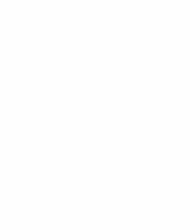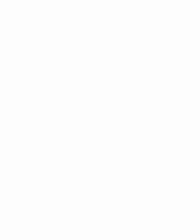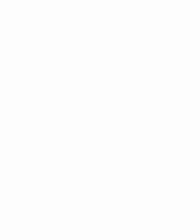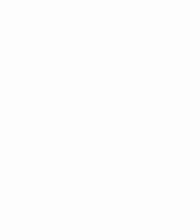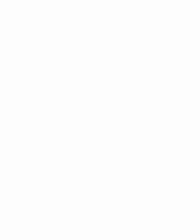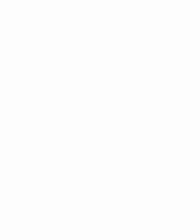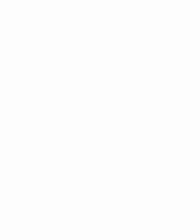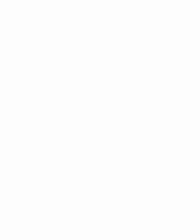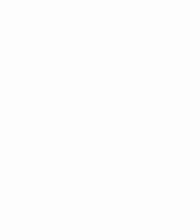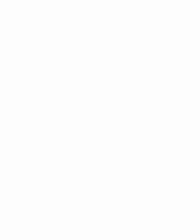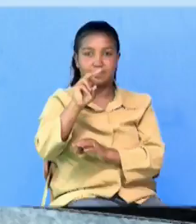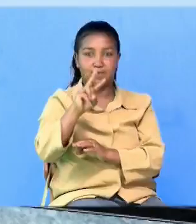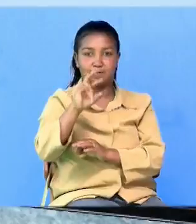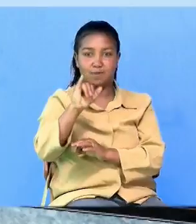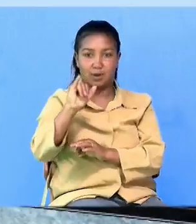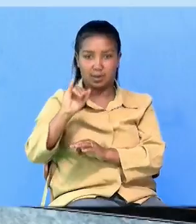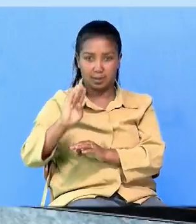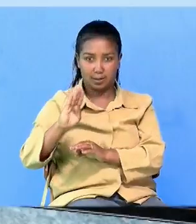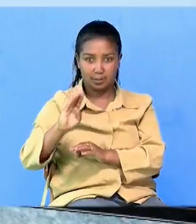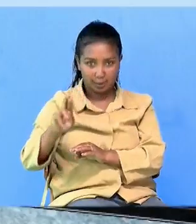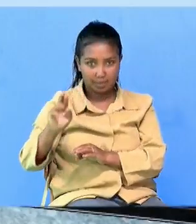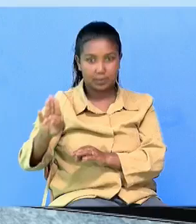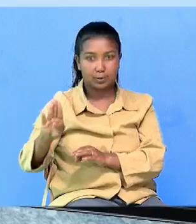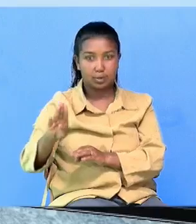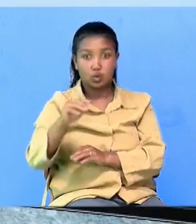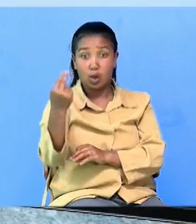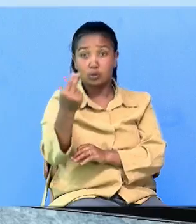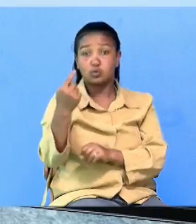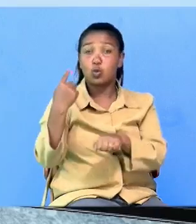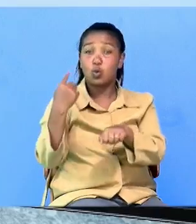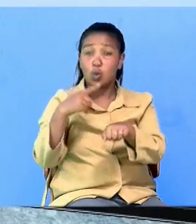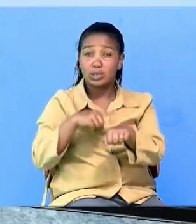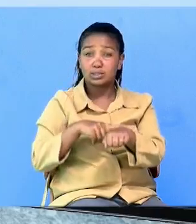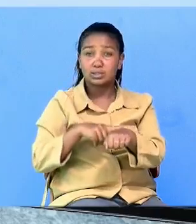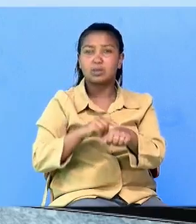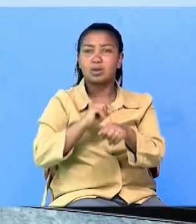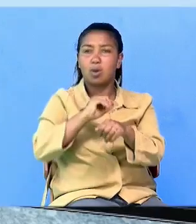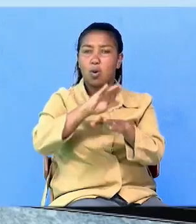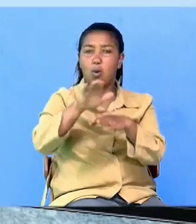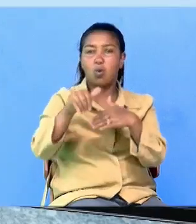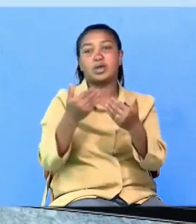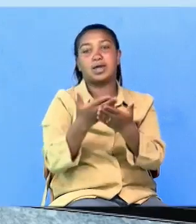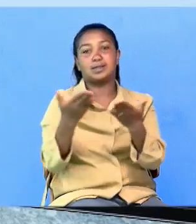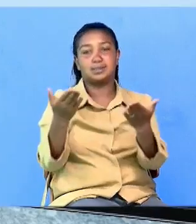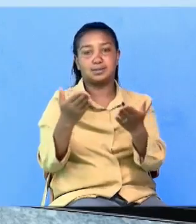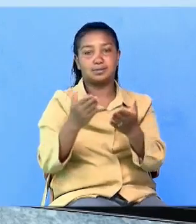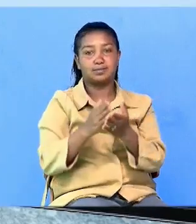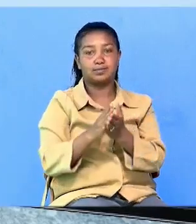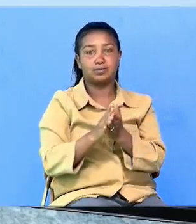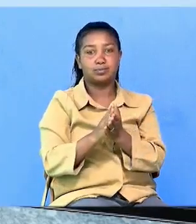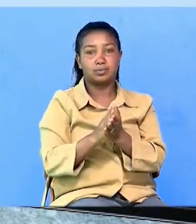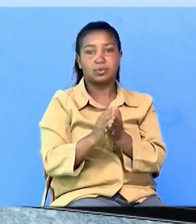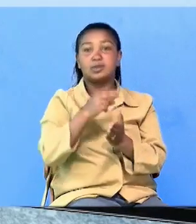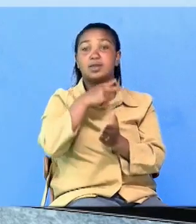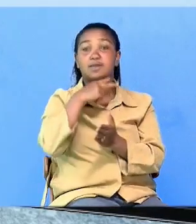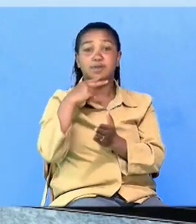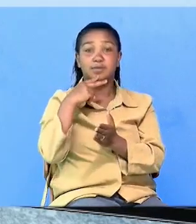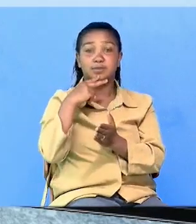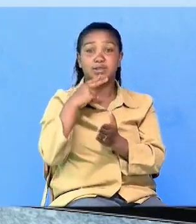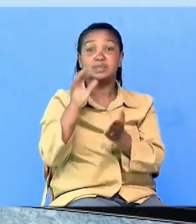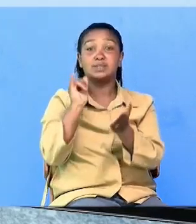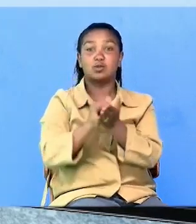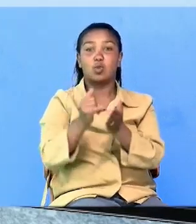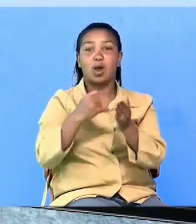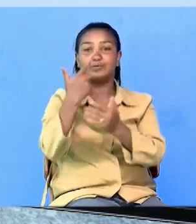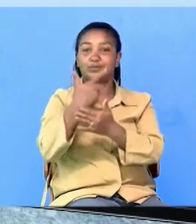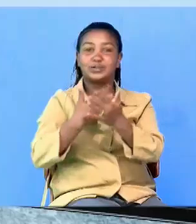on. That means you can use always in all cases the verbs that you